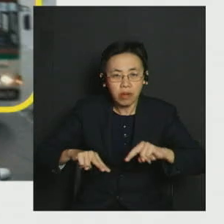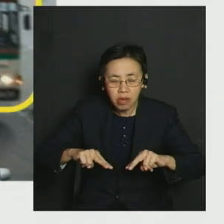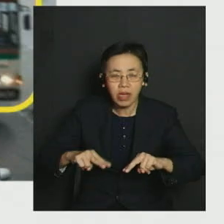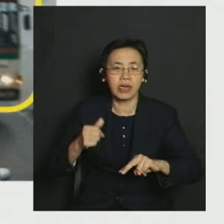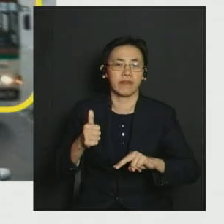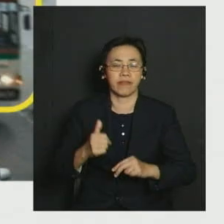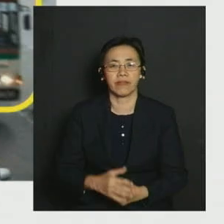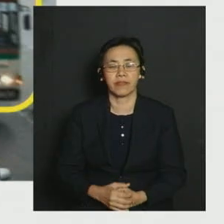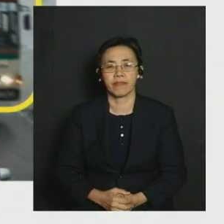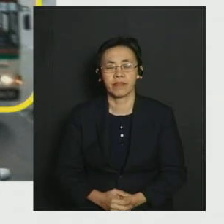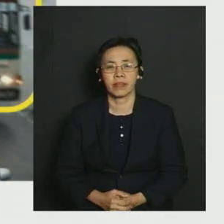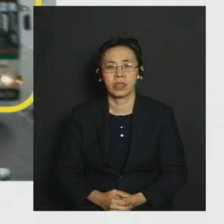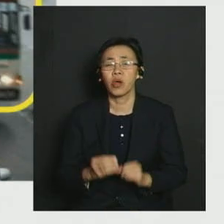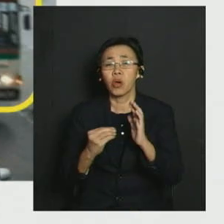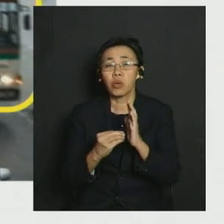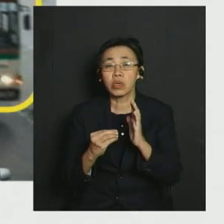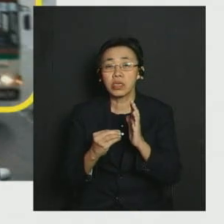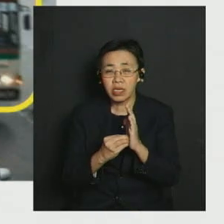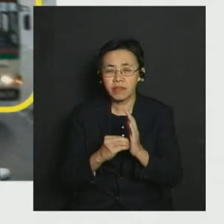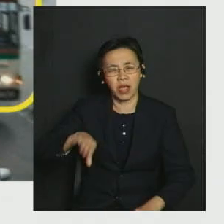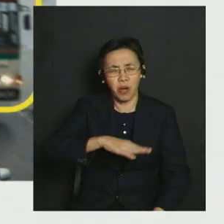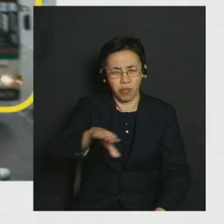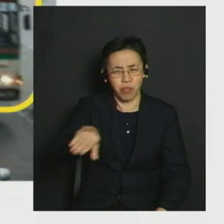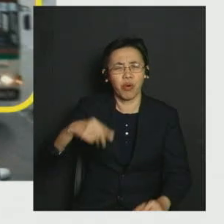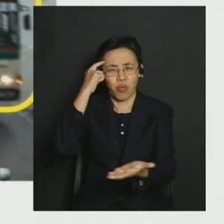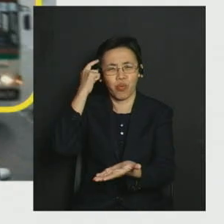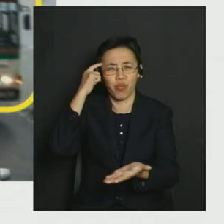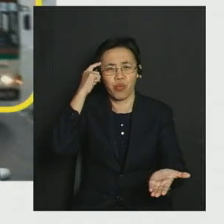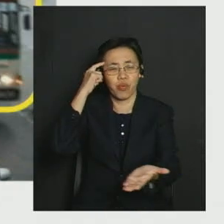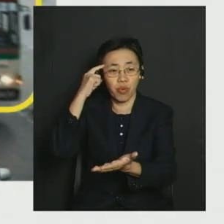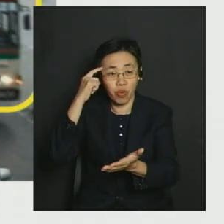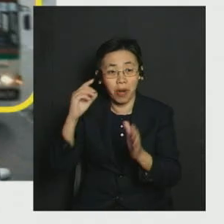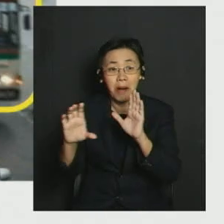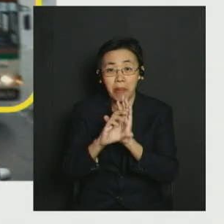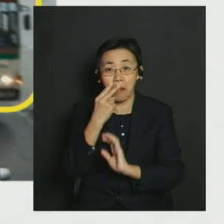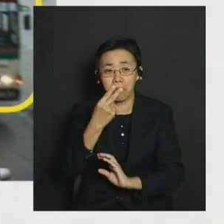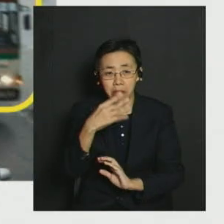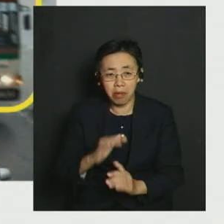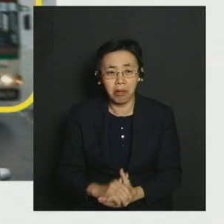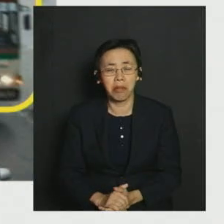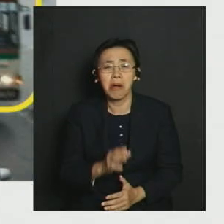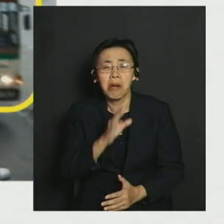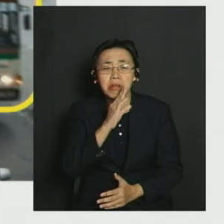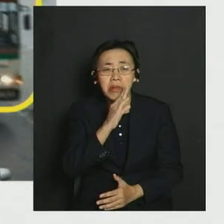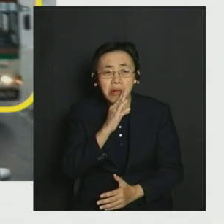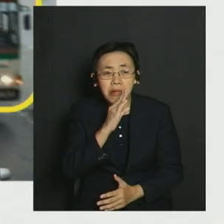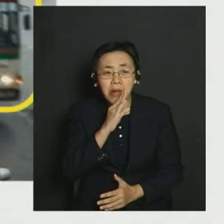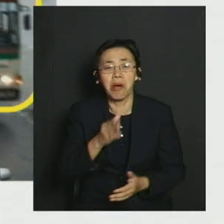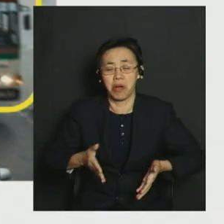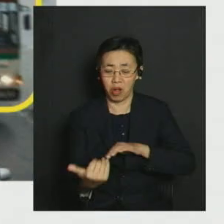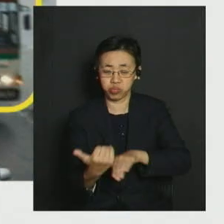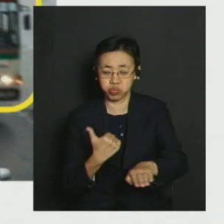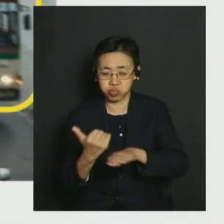city. So if you see, if you walk on the street sidewalk is belong to